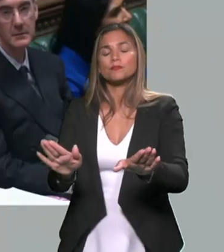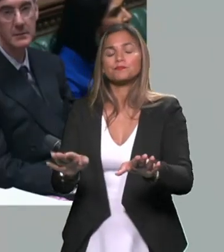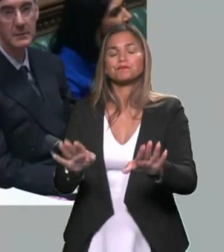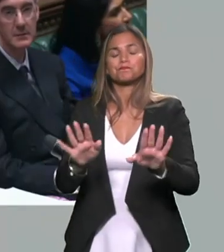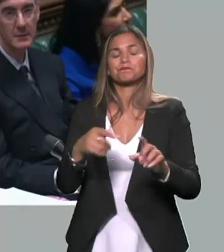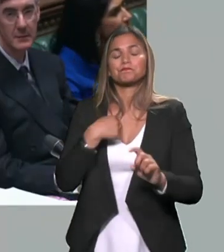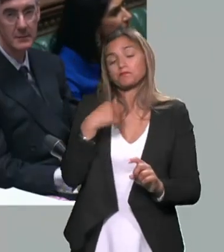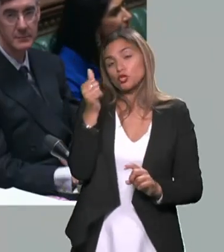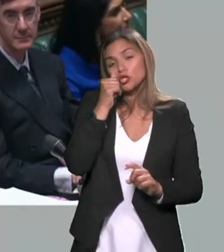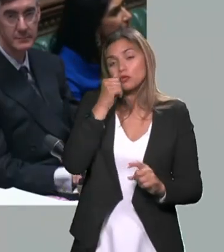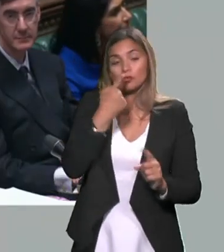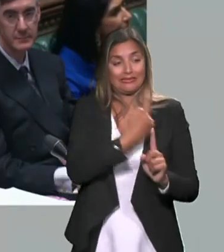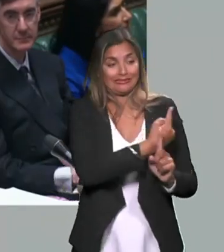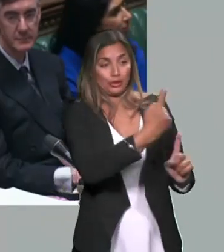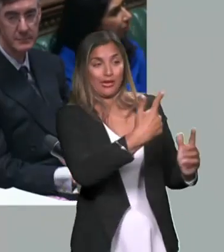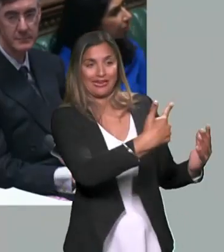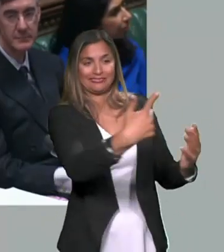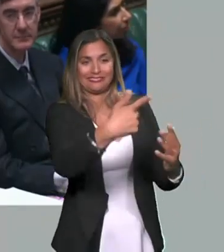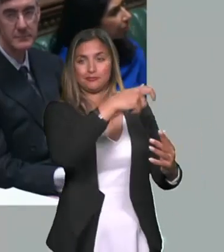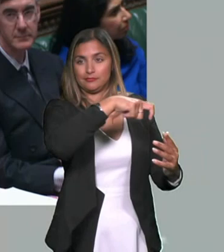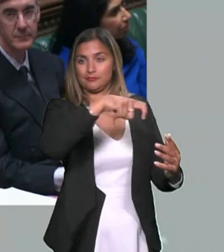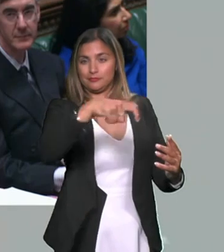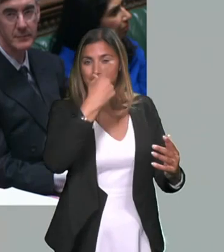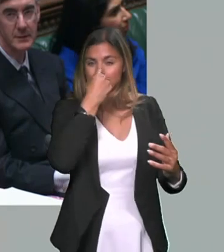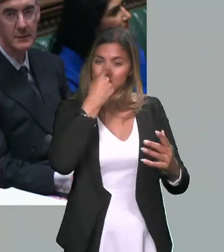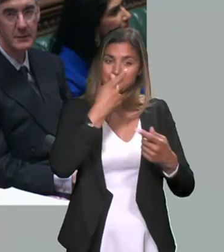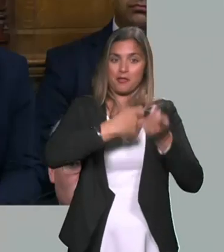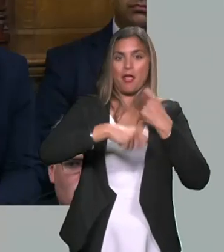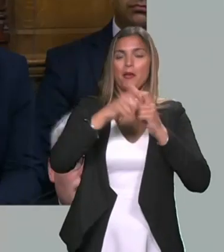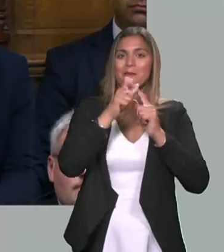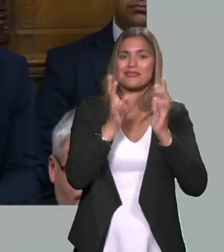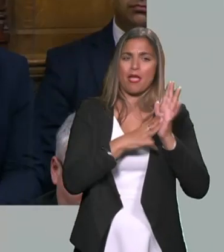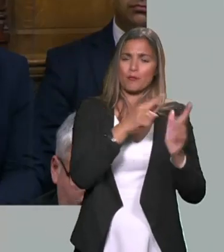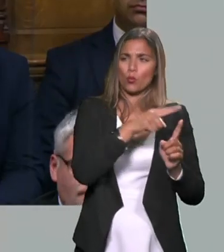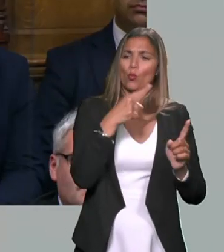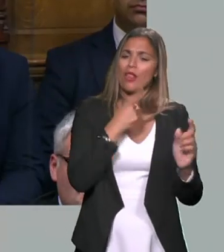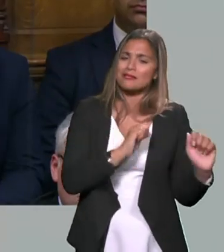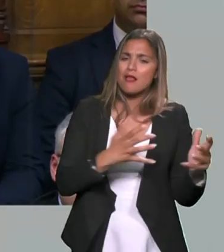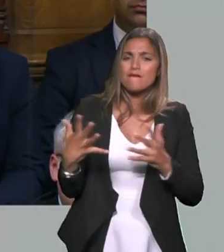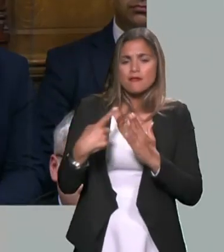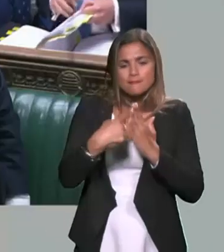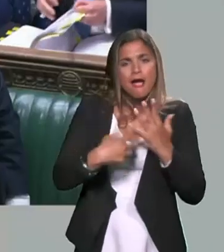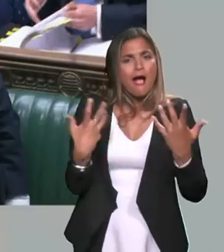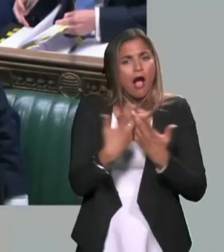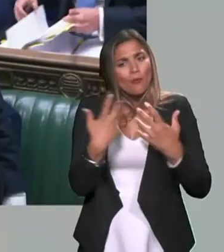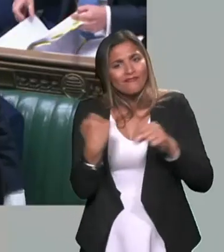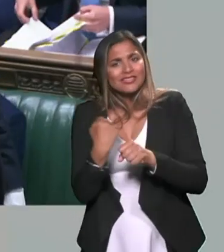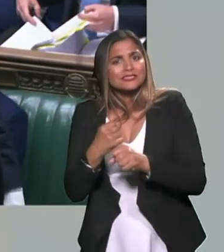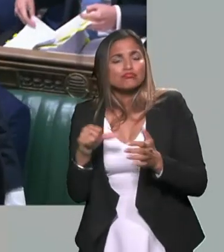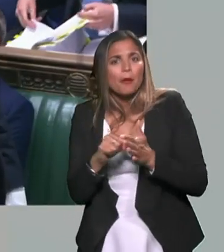of the candidates will want to deliver this, is a bill to fix the problem of the protocol, and I accept